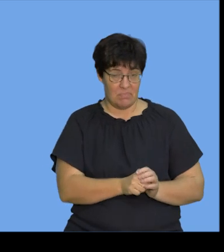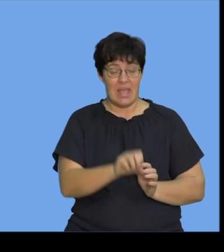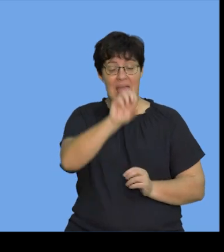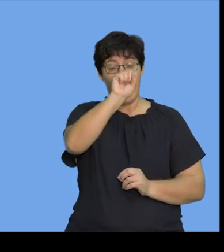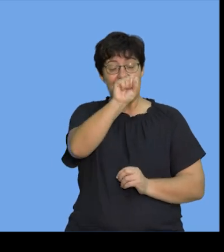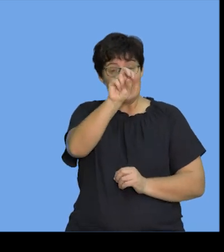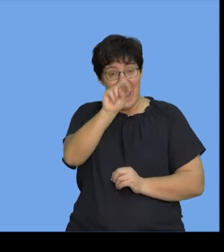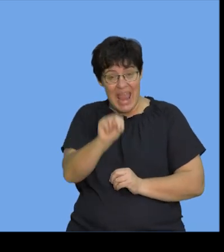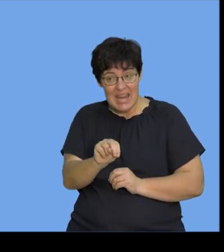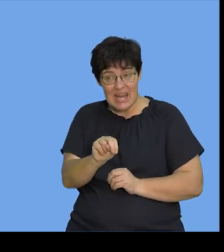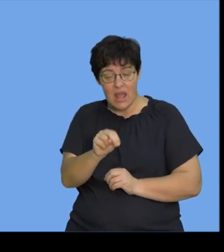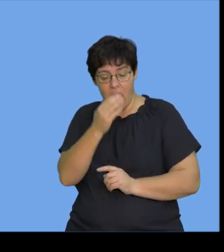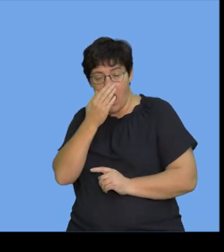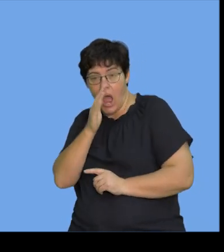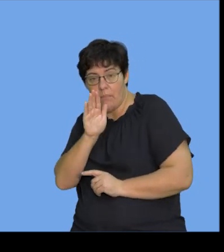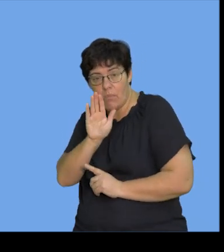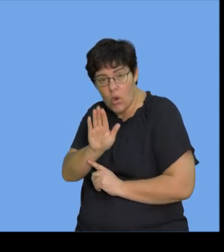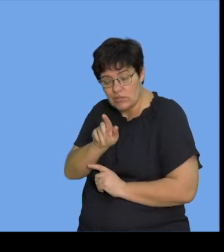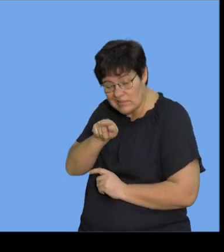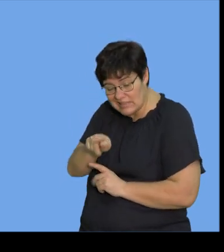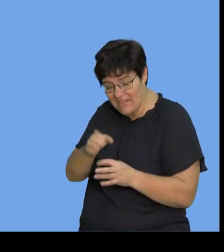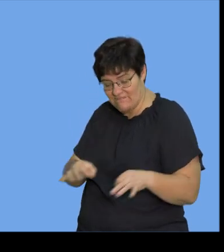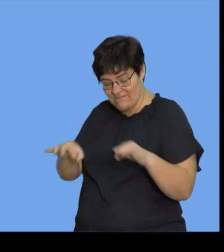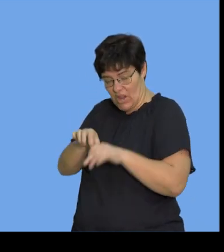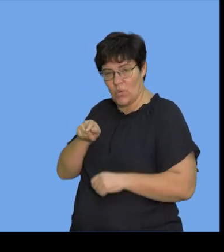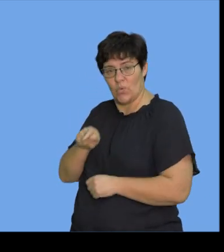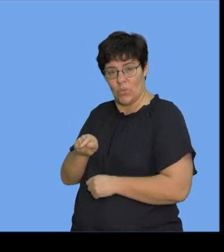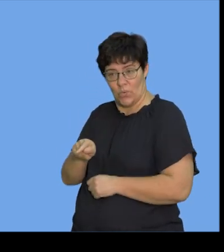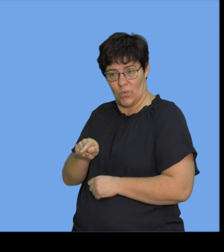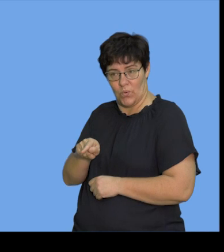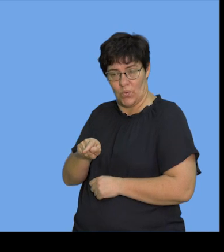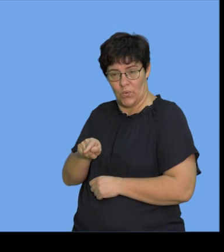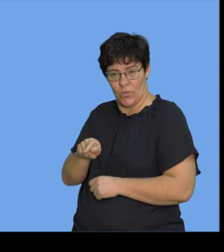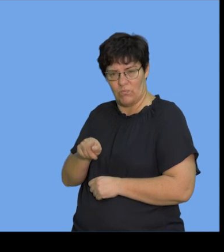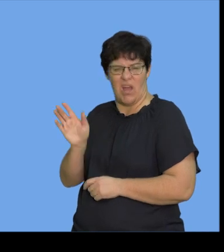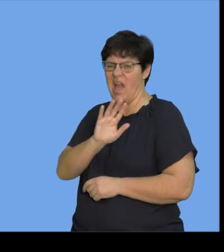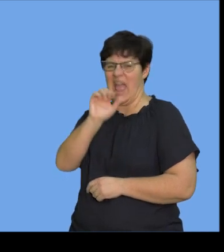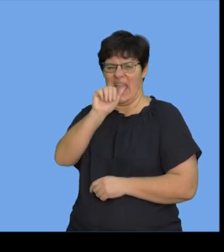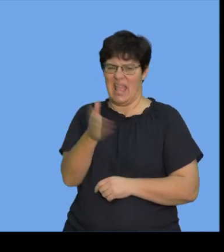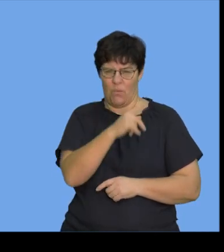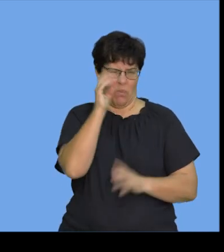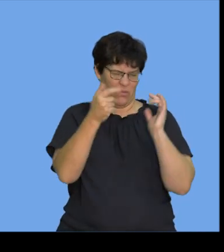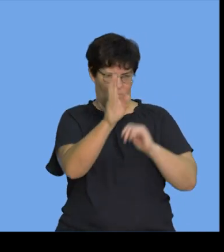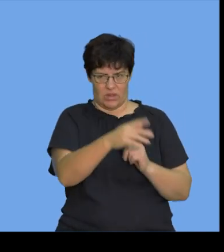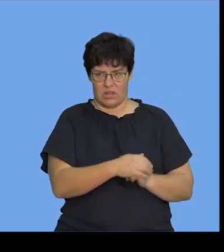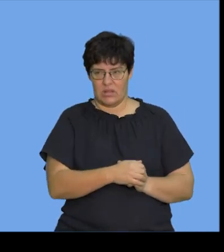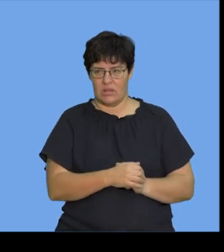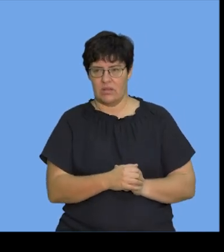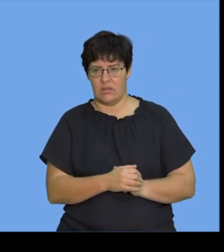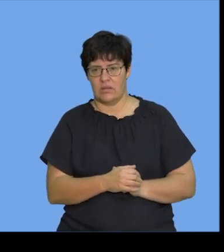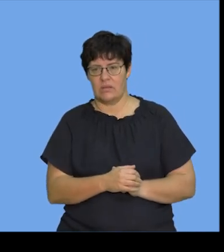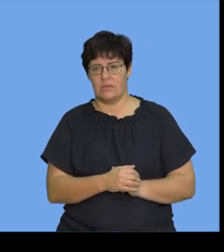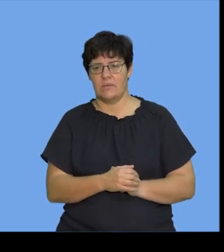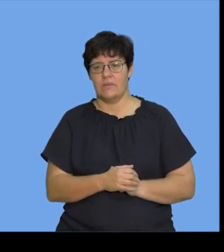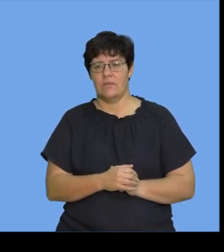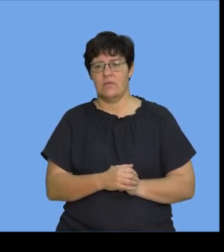n will approach a certain value, which I can just say, let me not use a, because then I will confuse you. Remember, a we said is the first